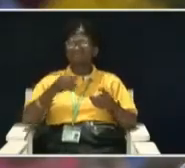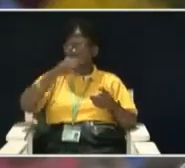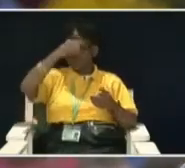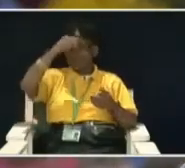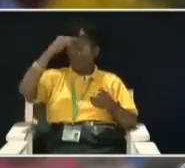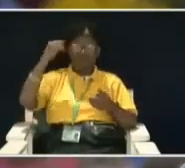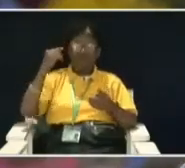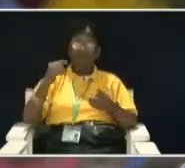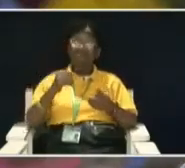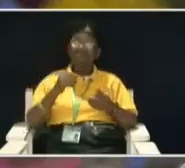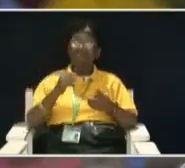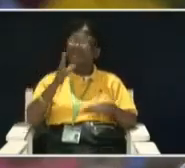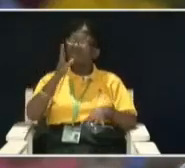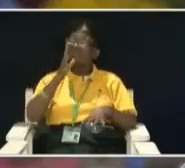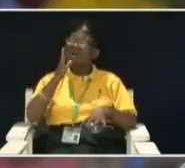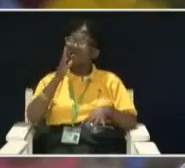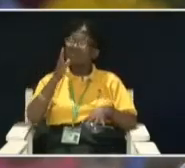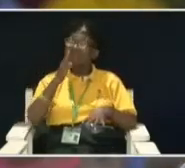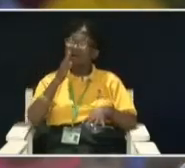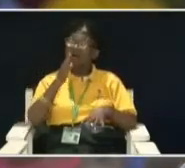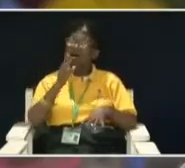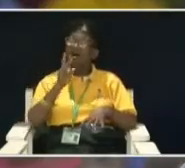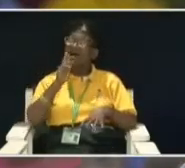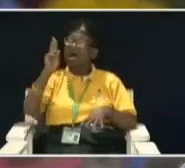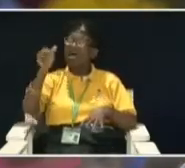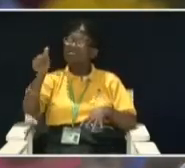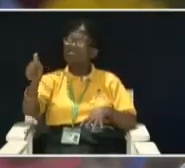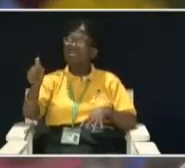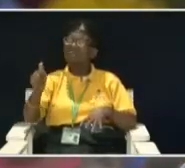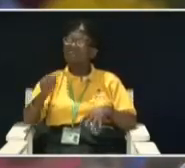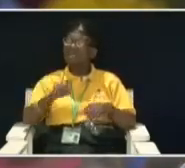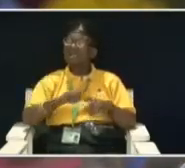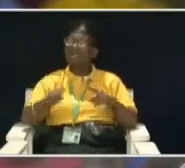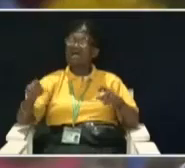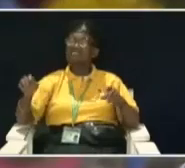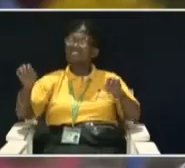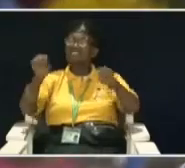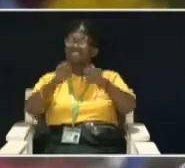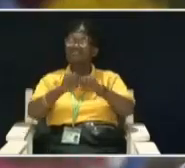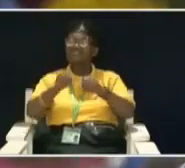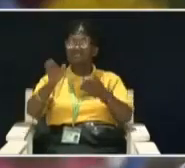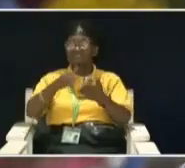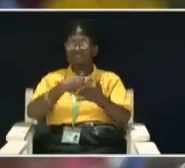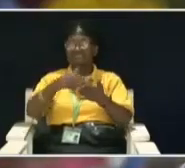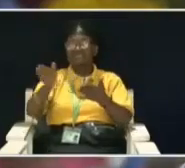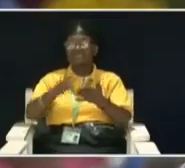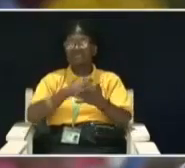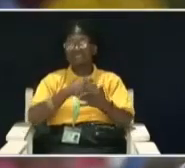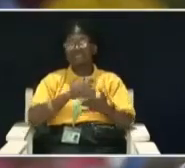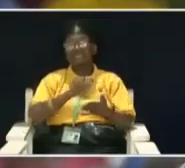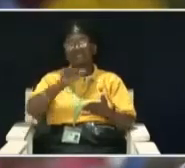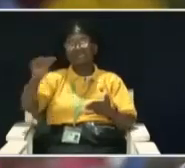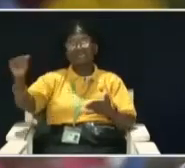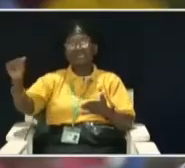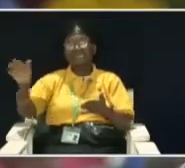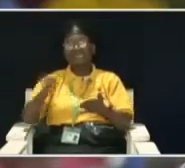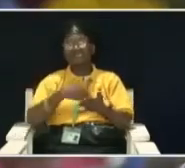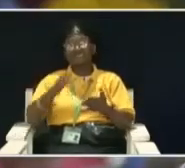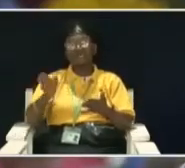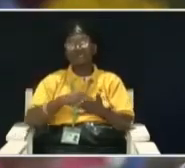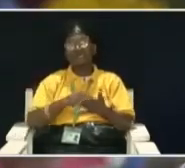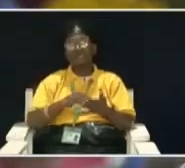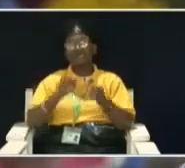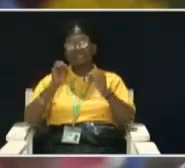Mama herself, she can't even sing a chorus. Teach your children, train